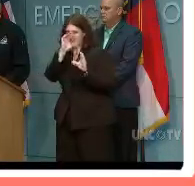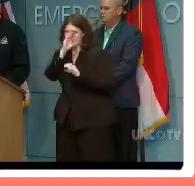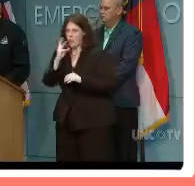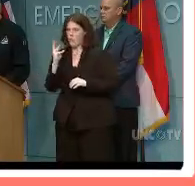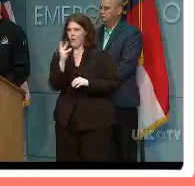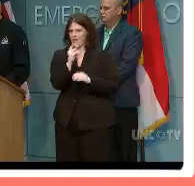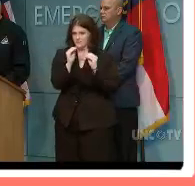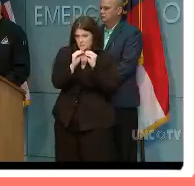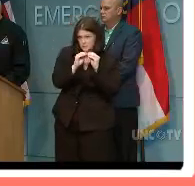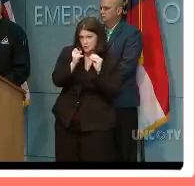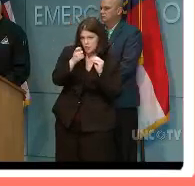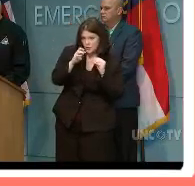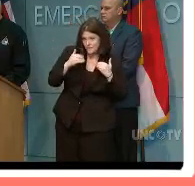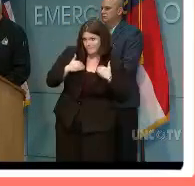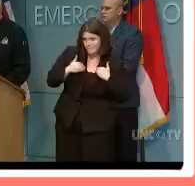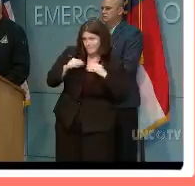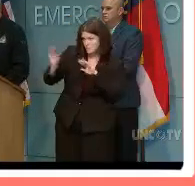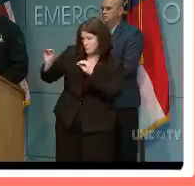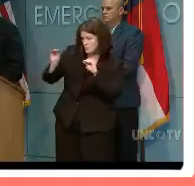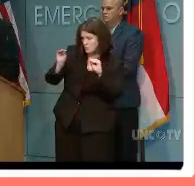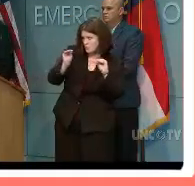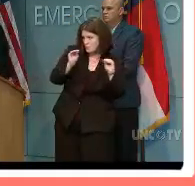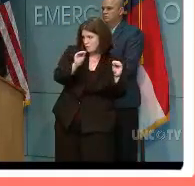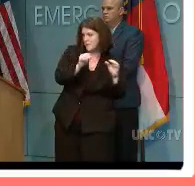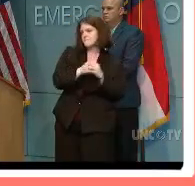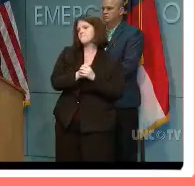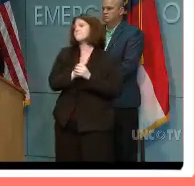shelters as needed.